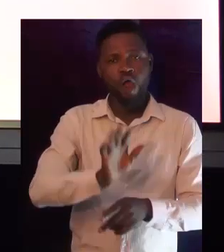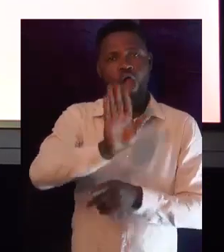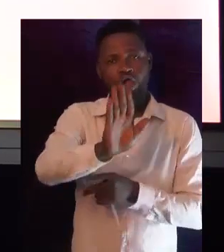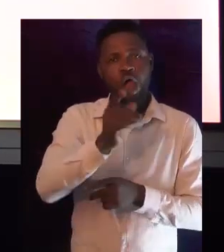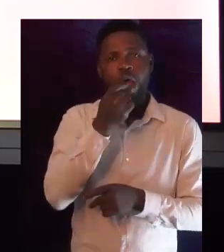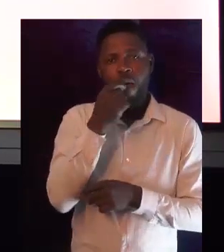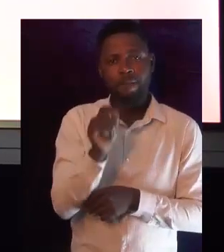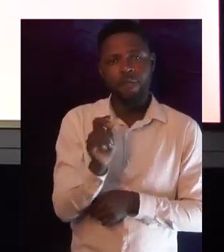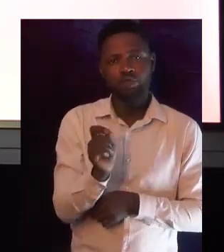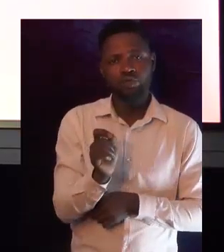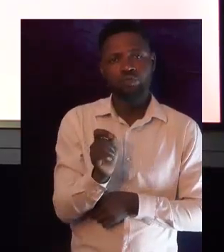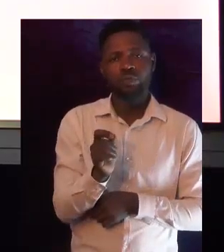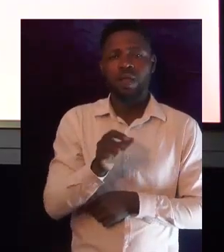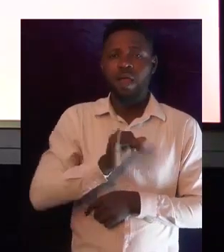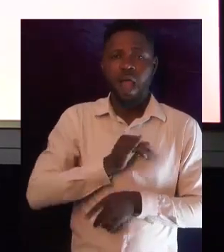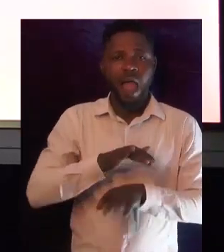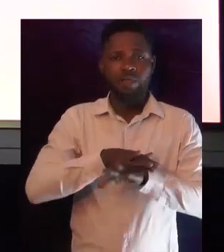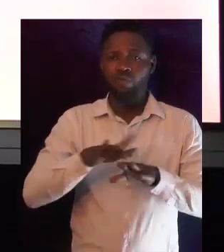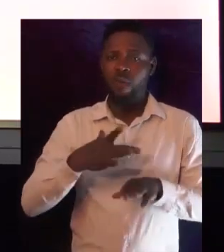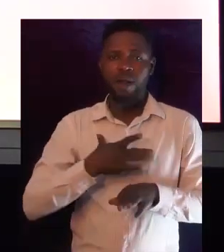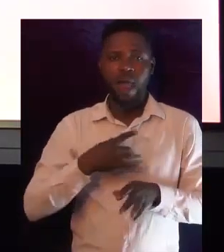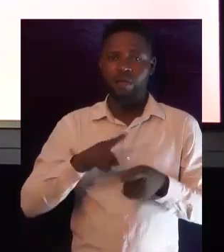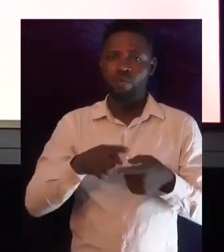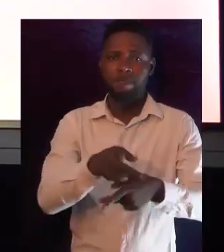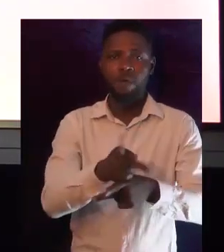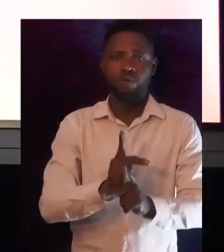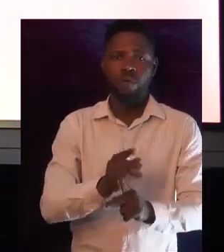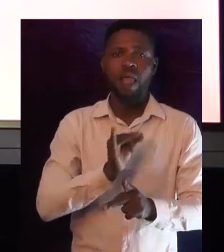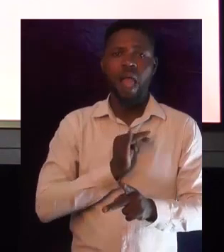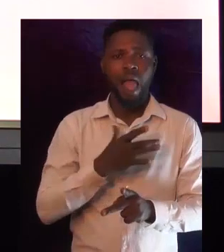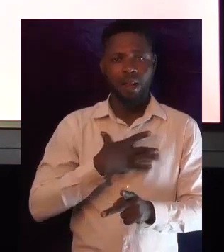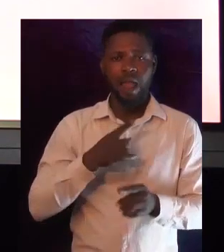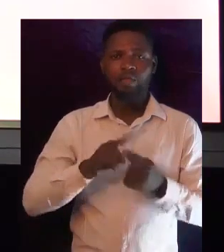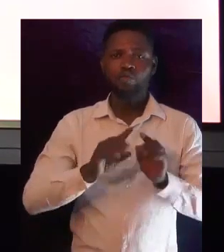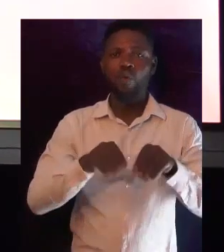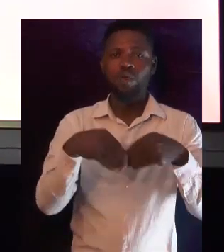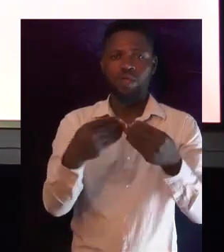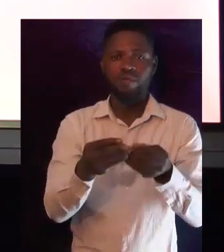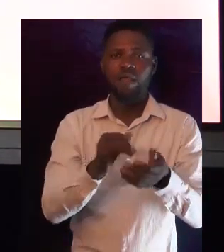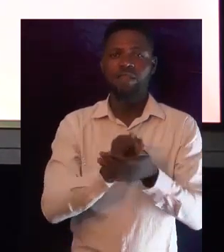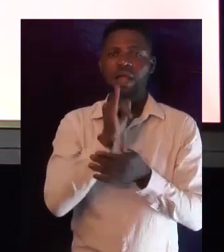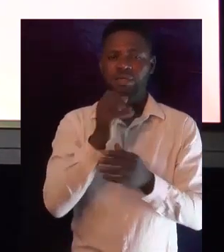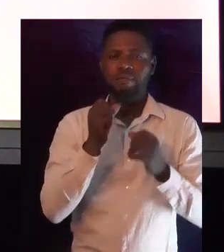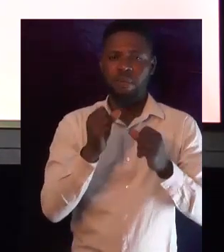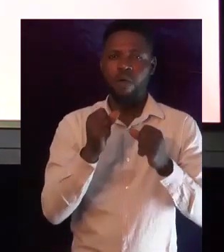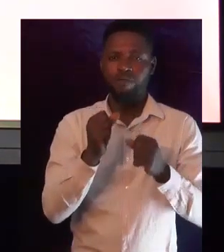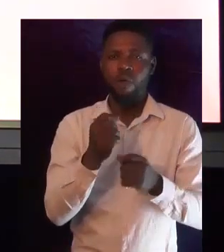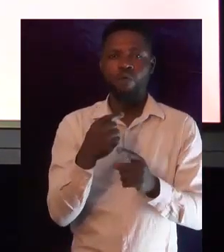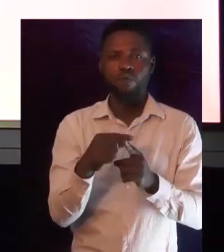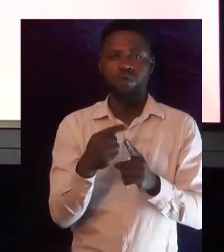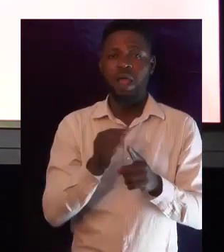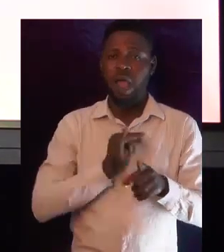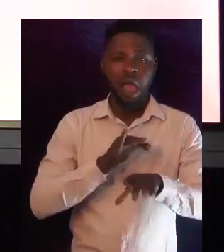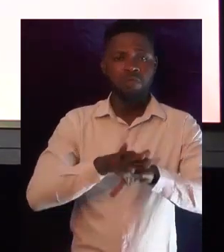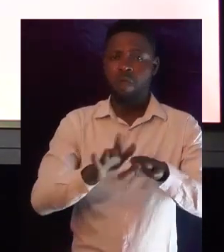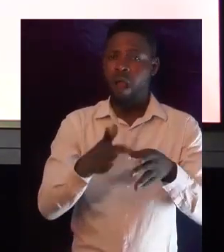your pencil. I don't like to borrow. I like to give. That's a powerful one.